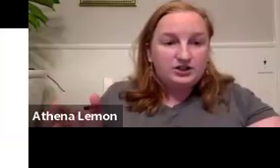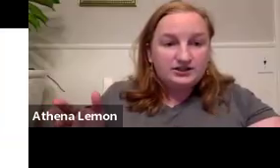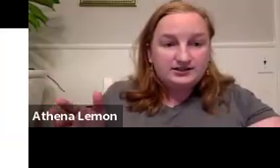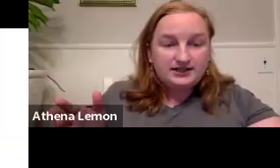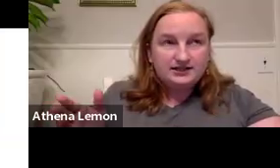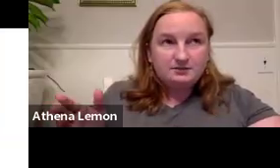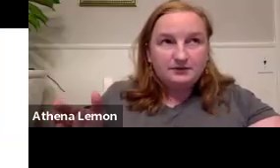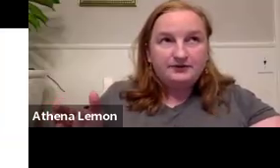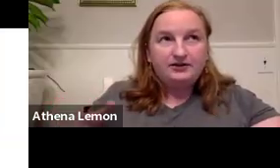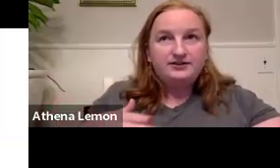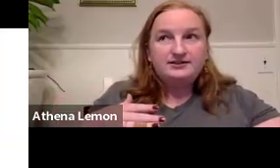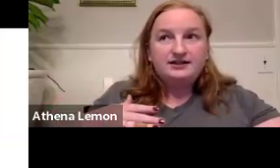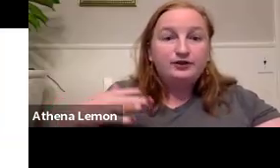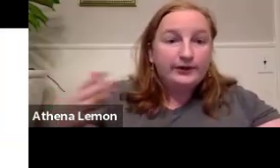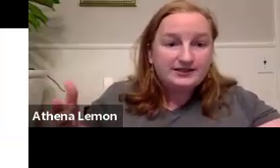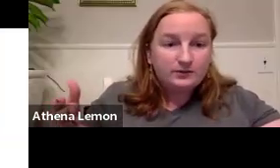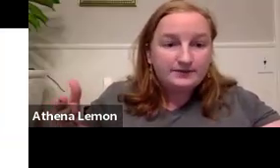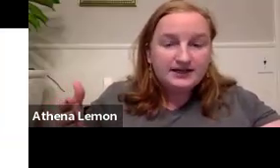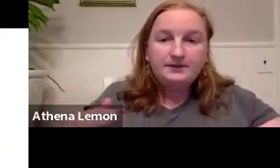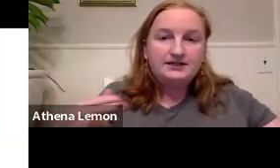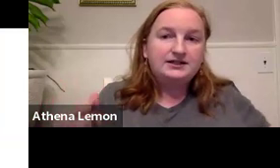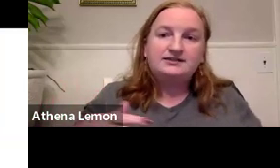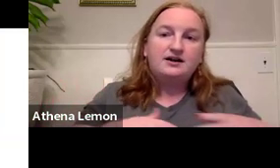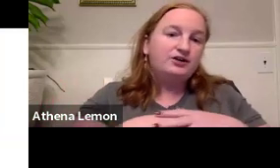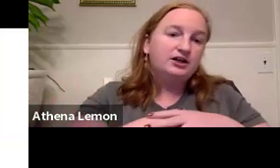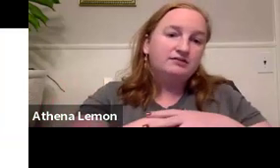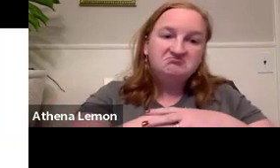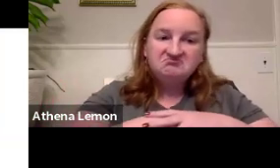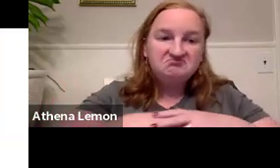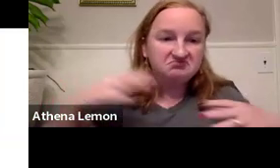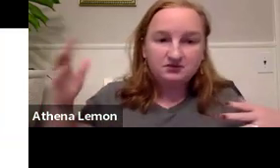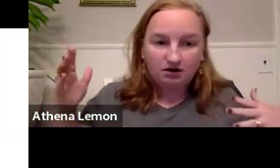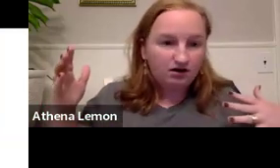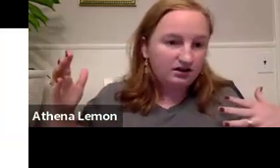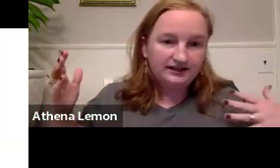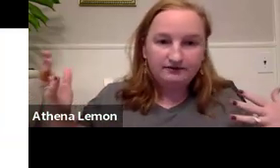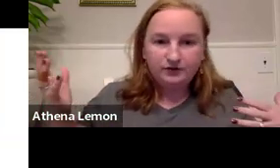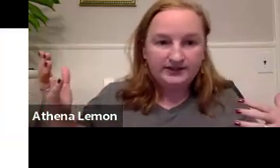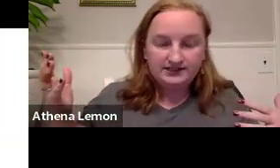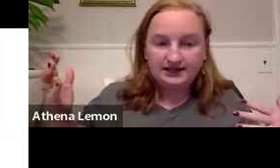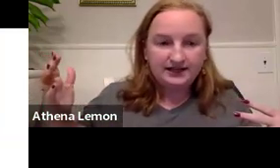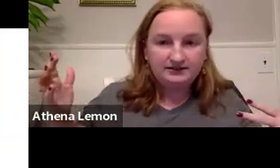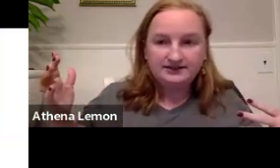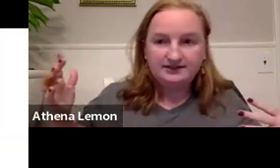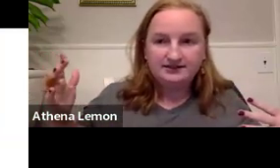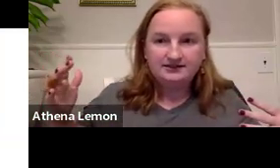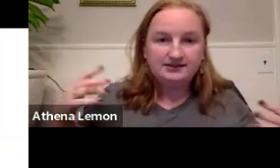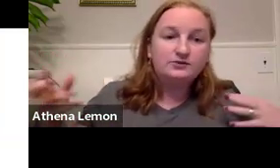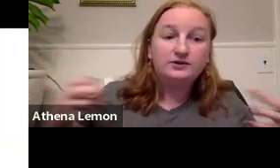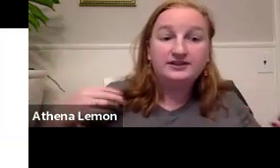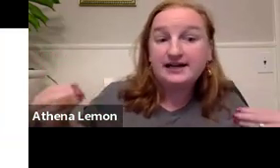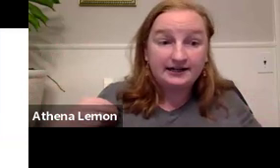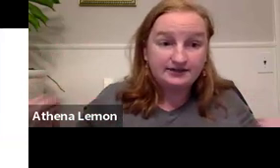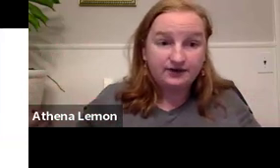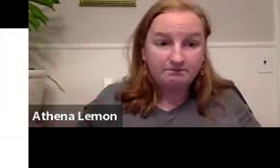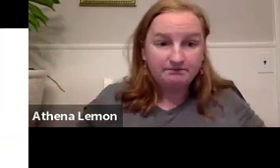found on Washington State Department of Health's influenza website, but it does cover all influenza-like illnesses.